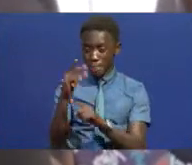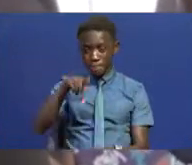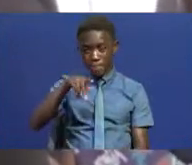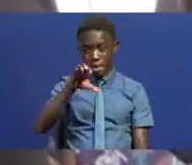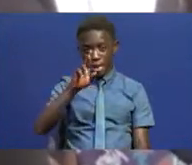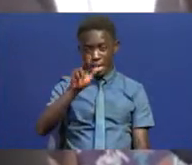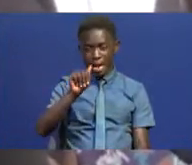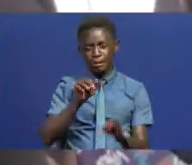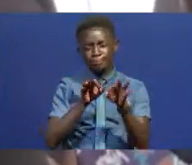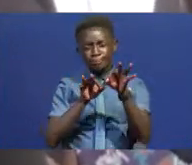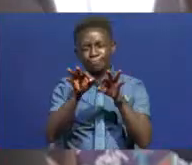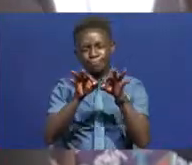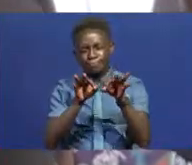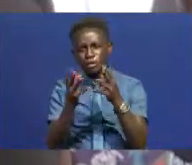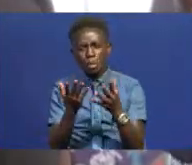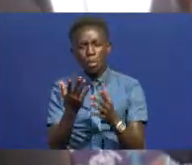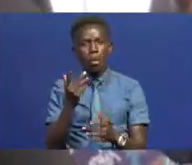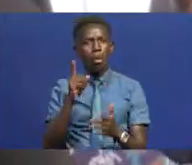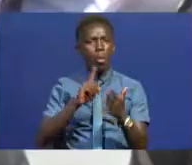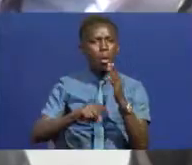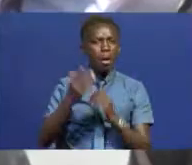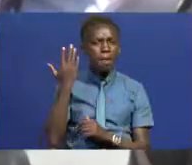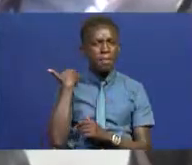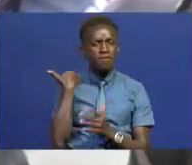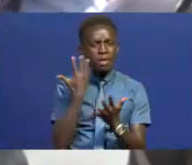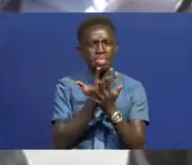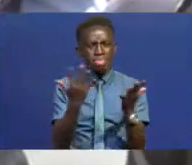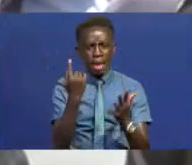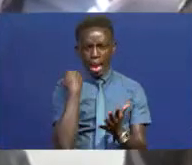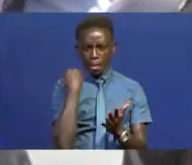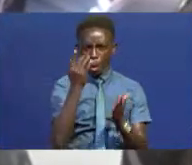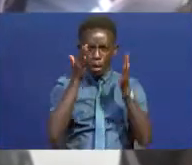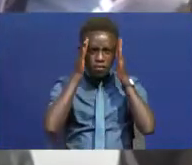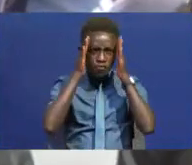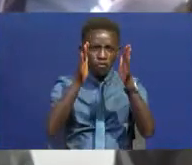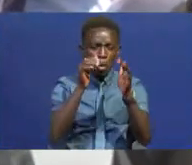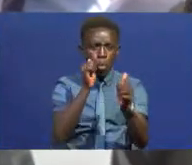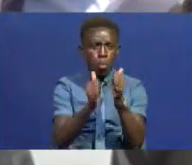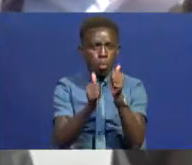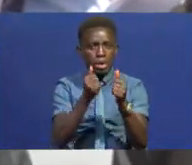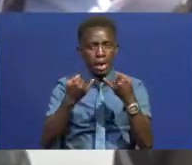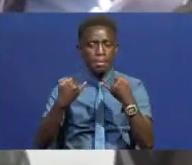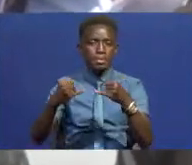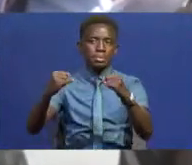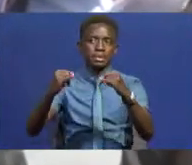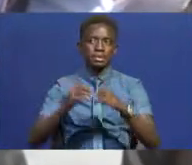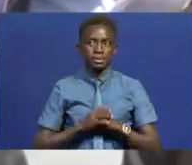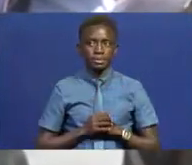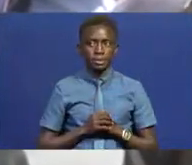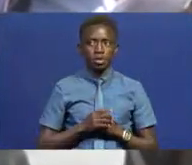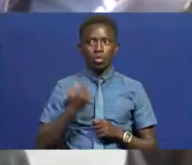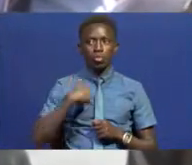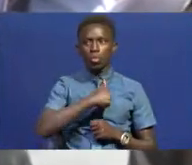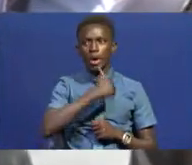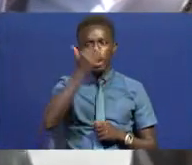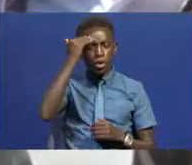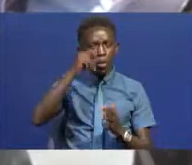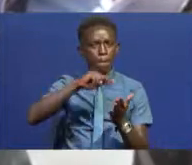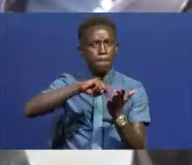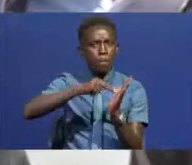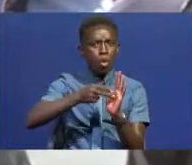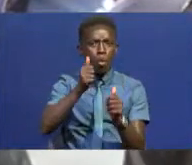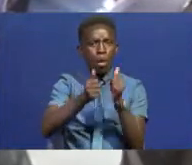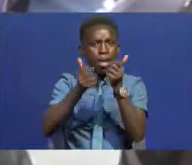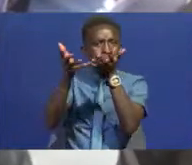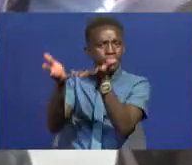in terms of the climate change priorities they need to be implemented for. We know the projects that are there. We also know the projects that they are supposed to